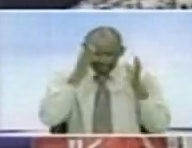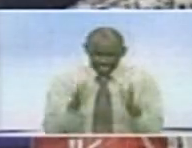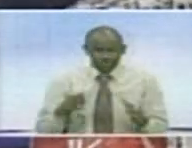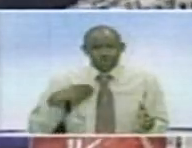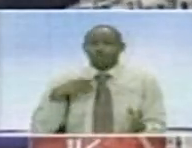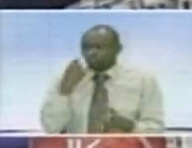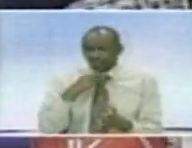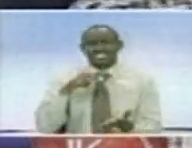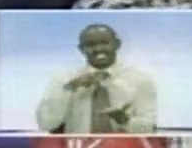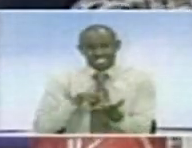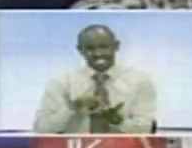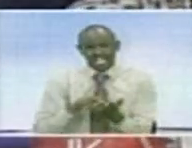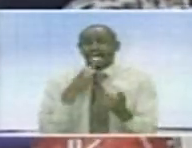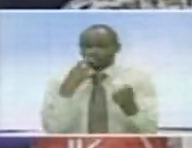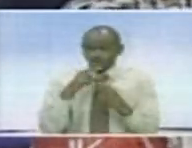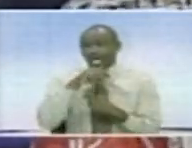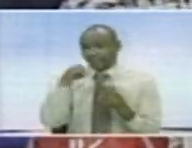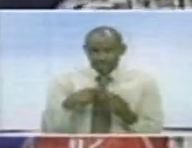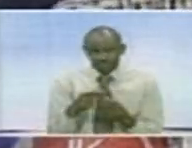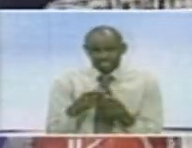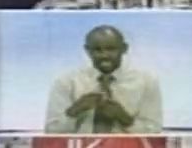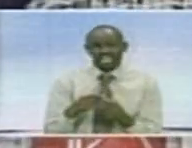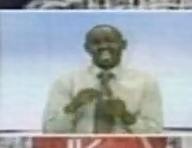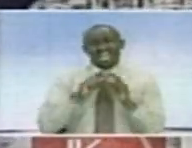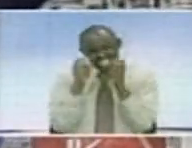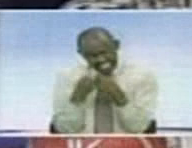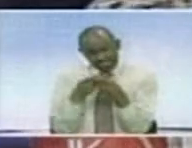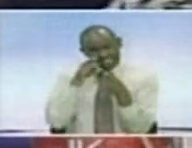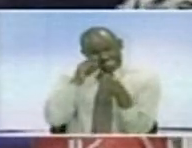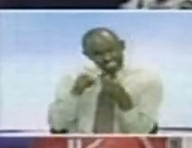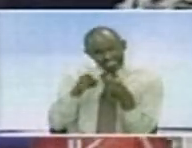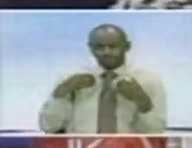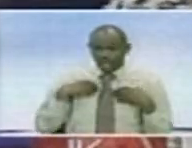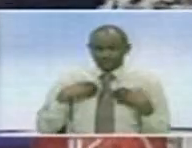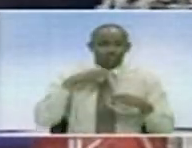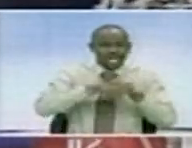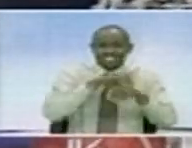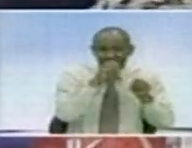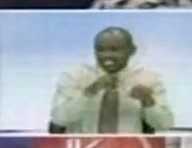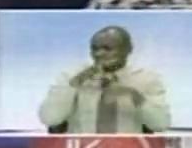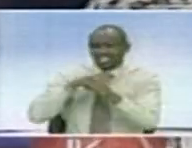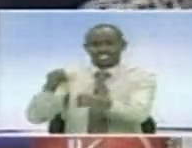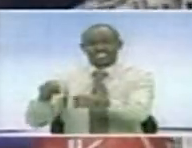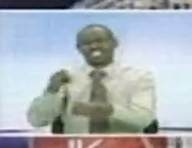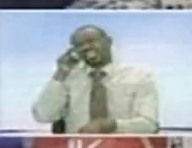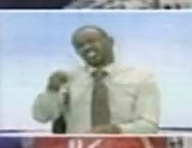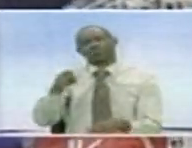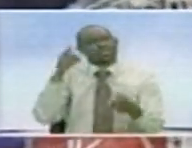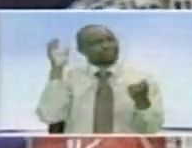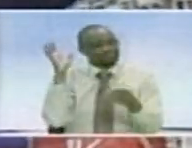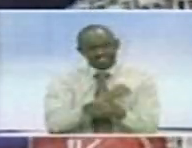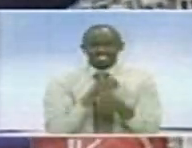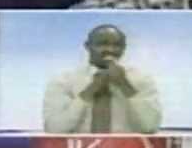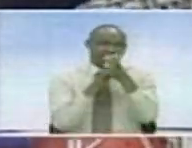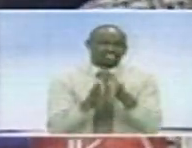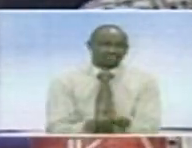stand and talk about an ethnic community occupying this and this is actually misleading